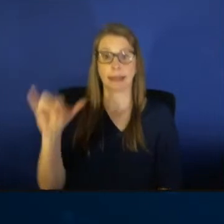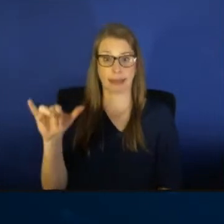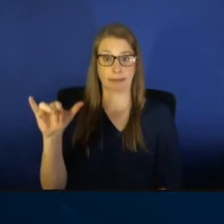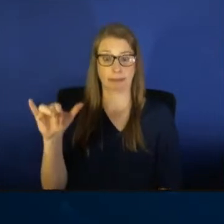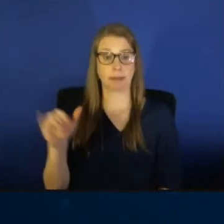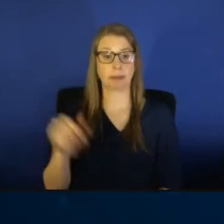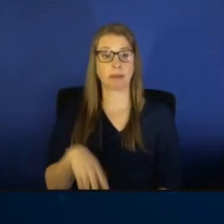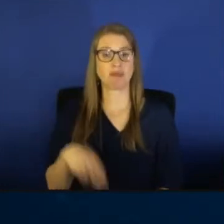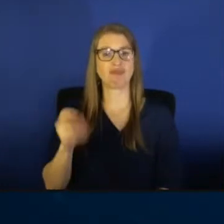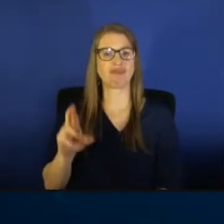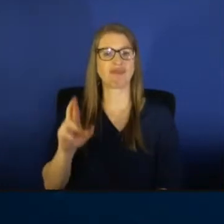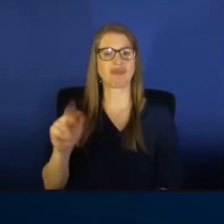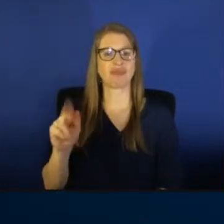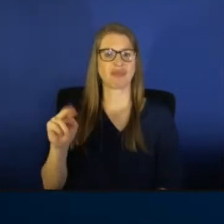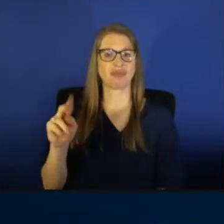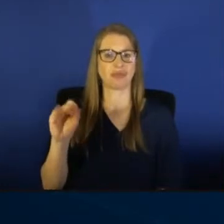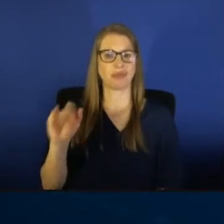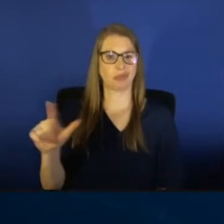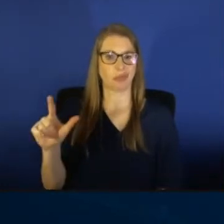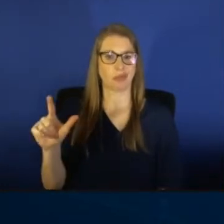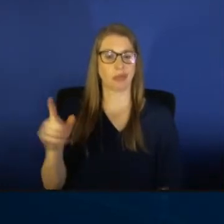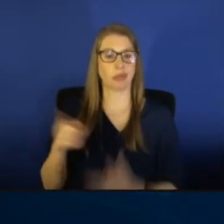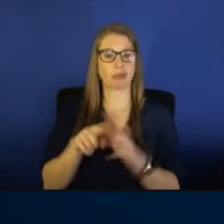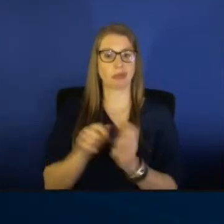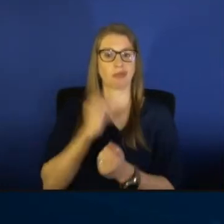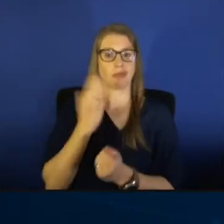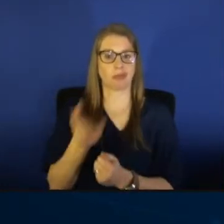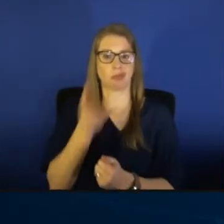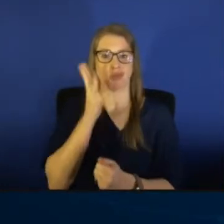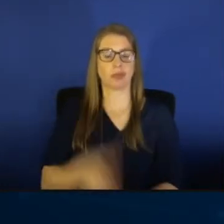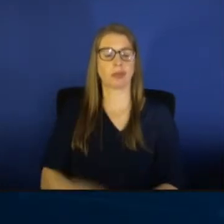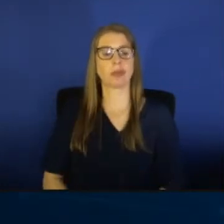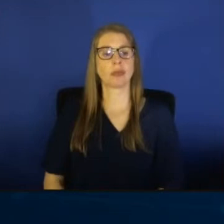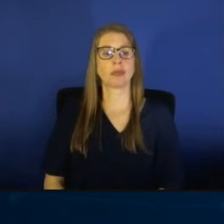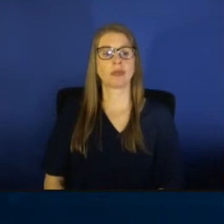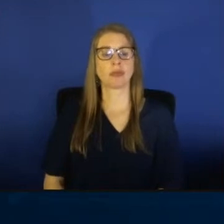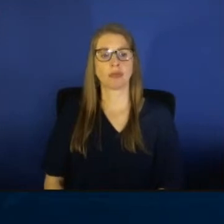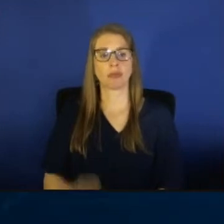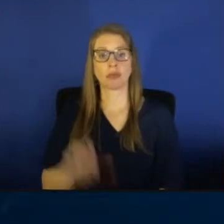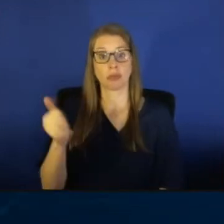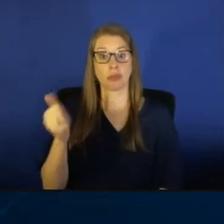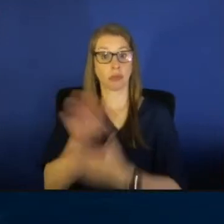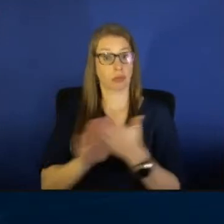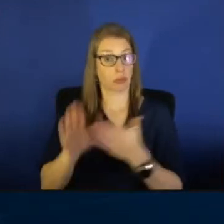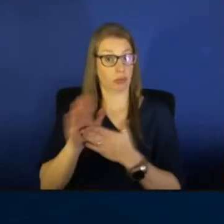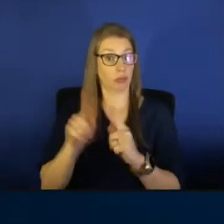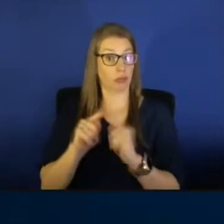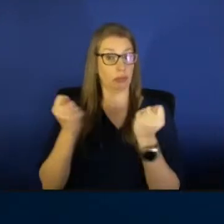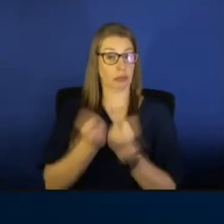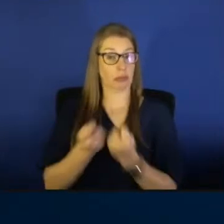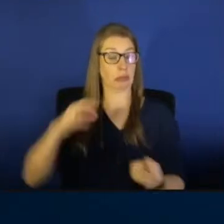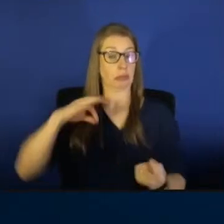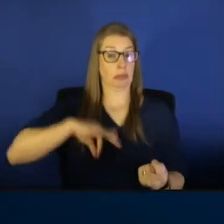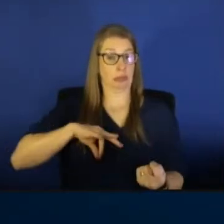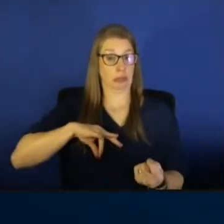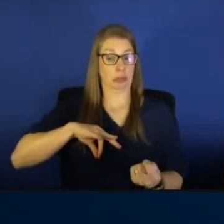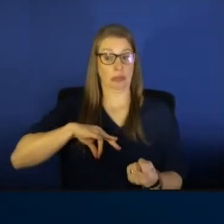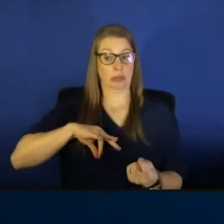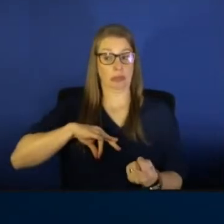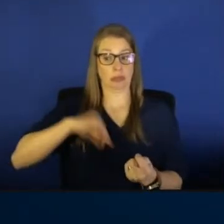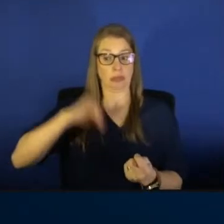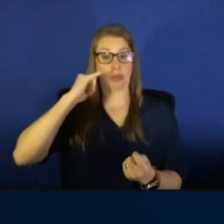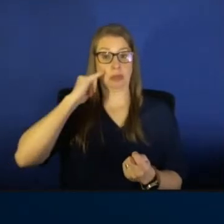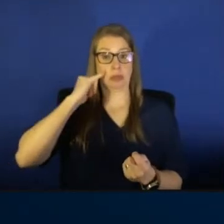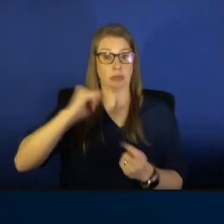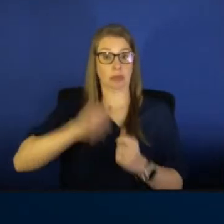maybe I'll just start with you. She wants to know, would other college teams benefit by following your lead? So are there